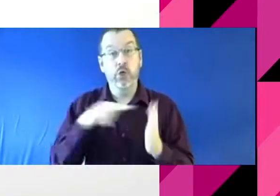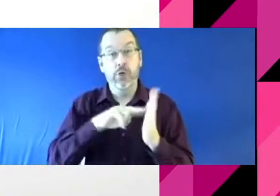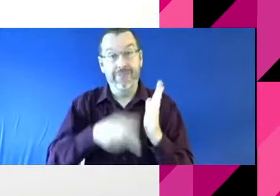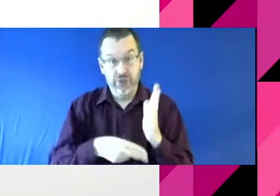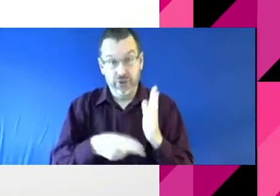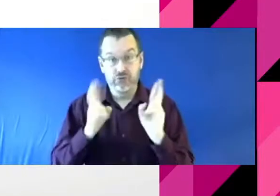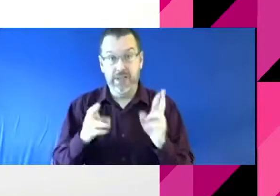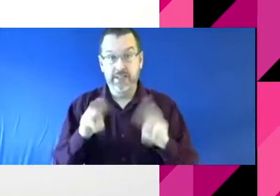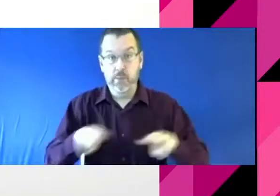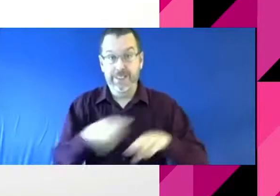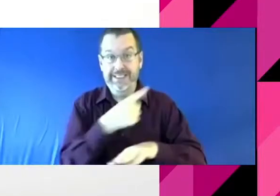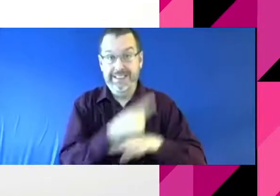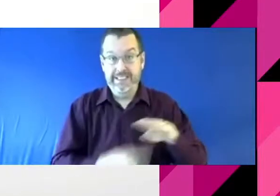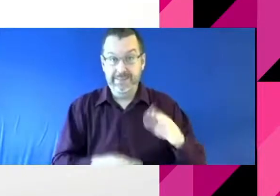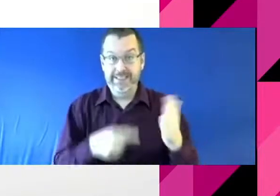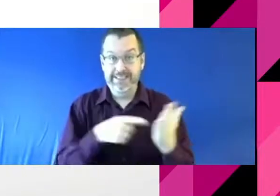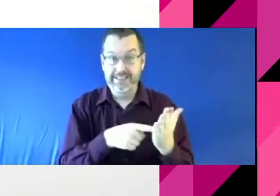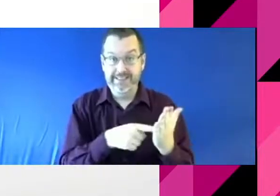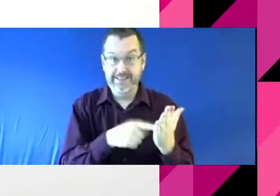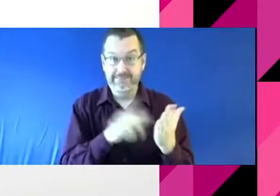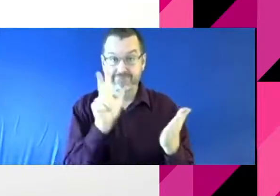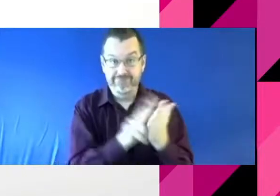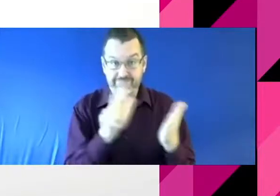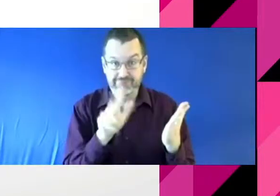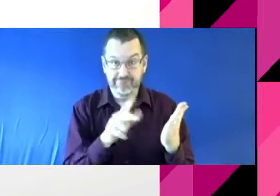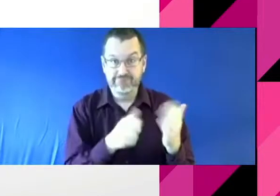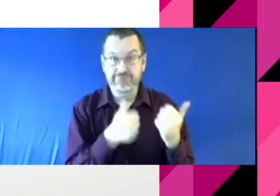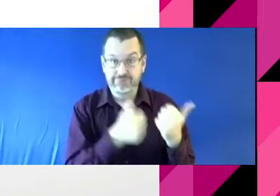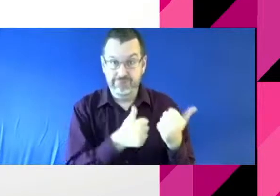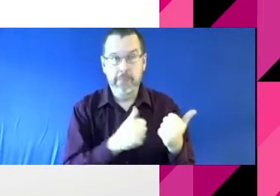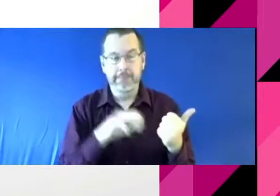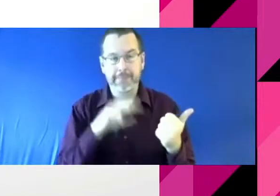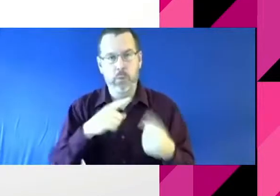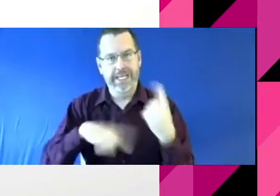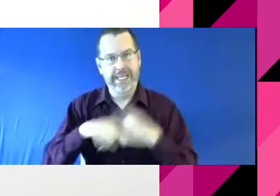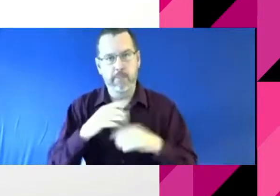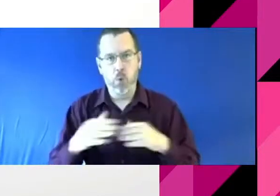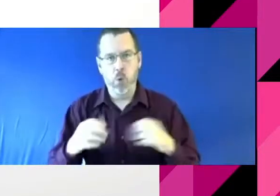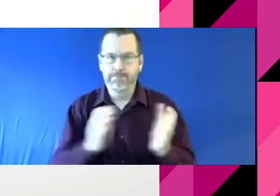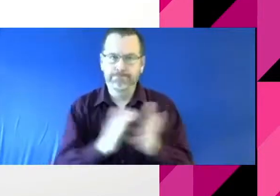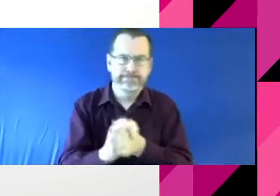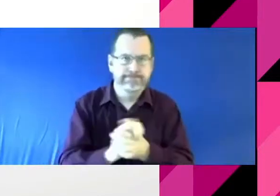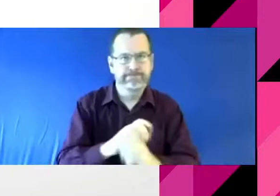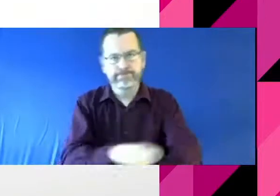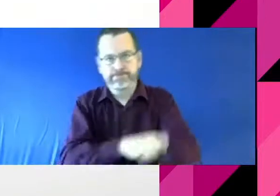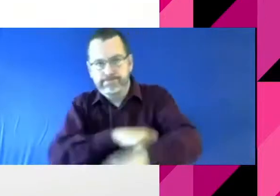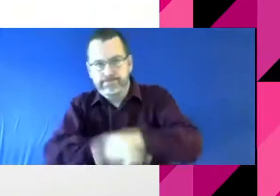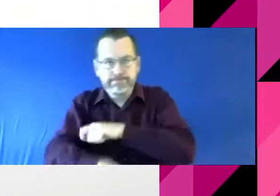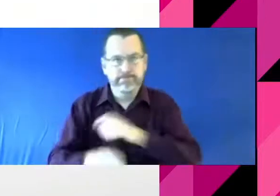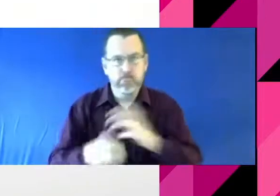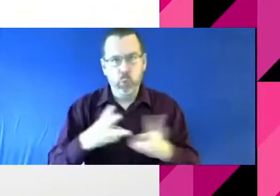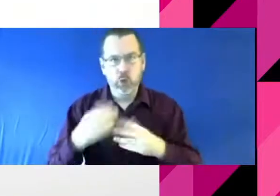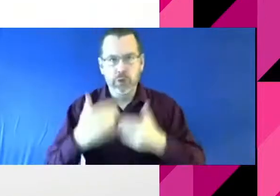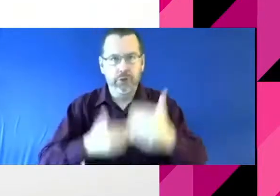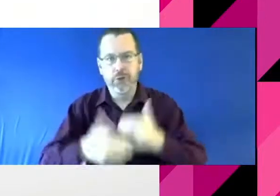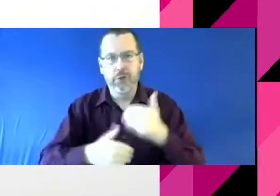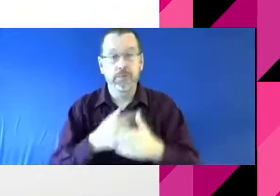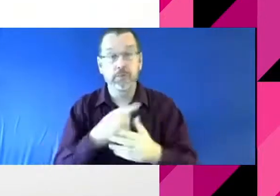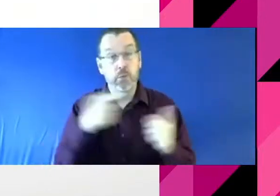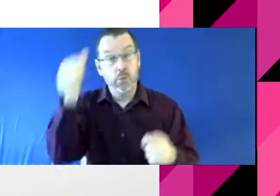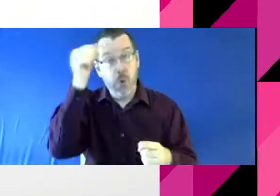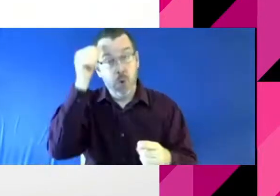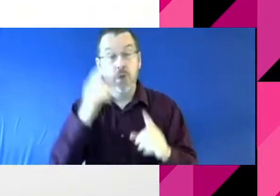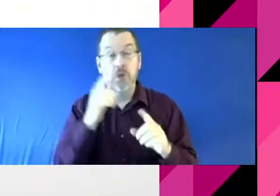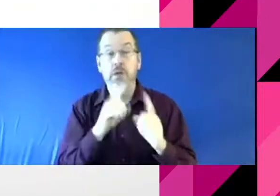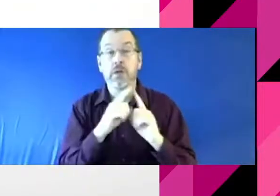Disabilities has undoubtedly created an added impetus to our work. As many of you know, the Department of Justice and